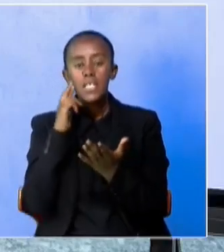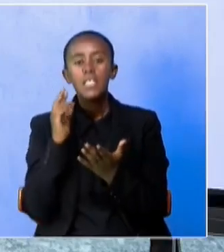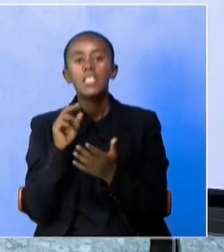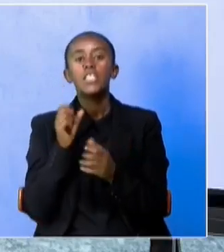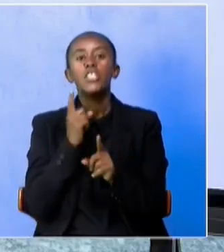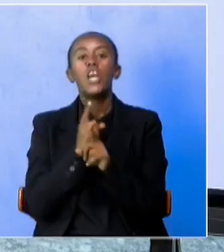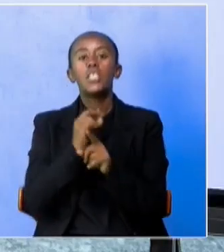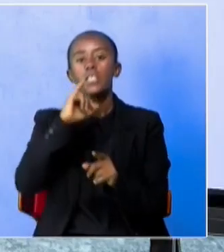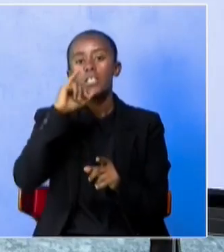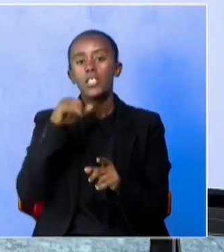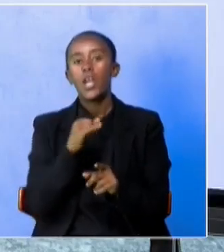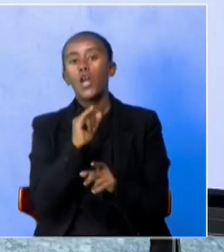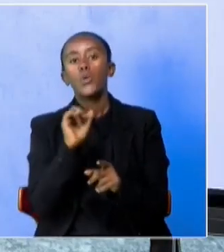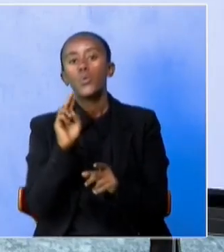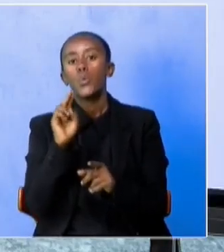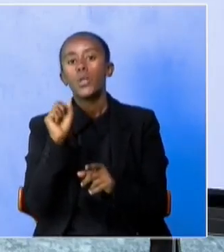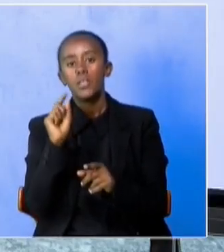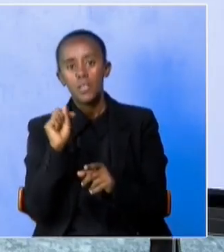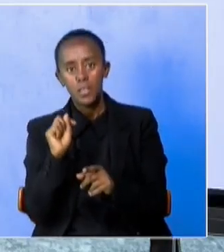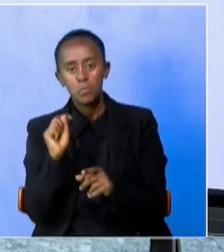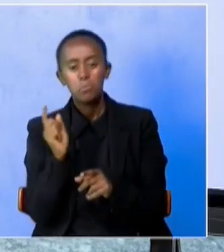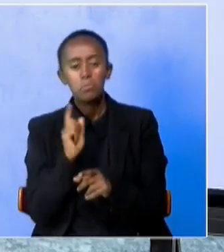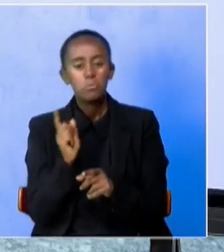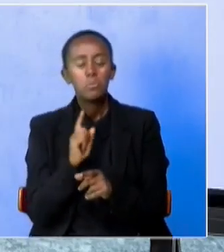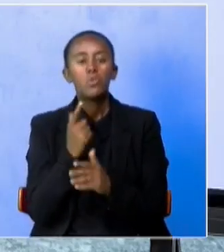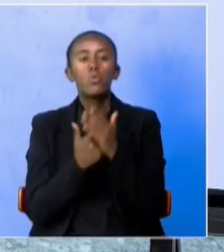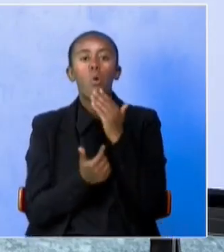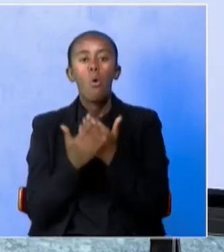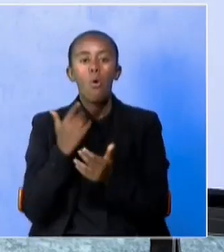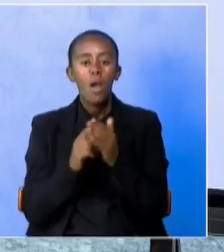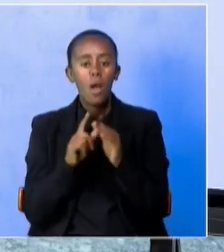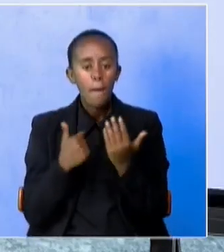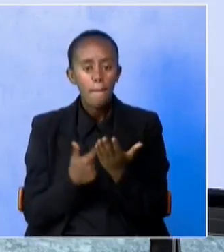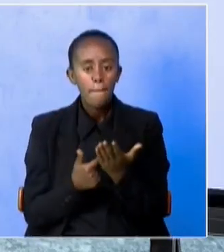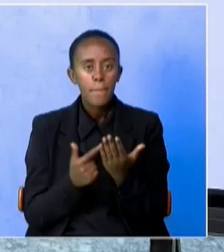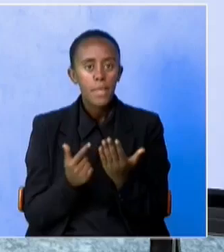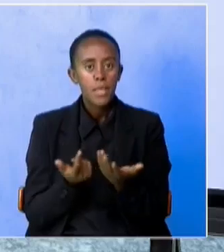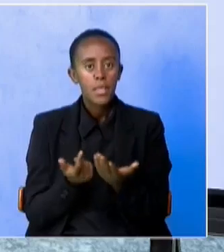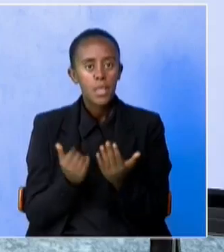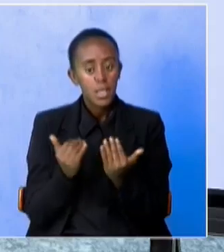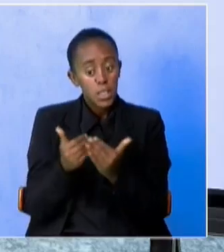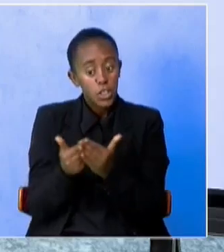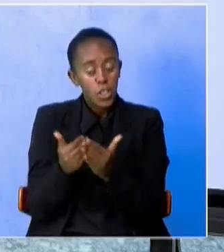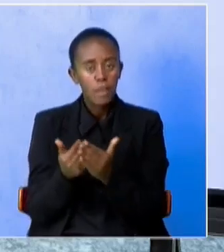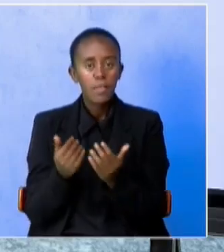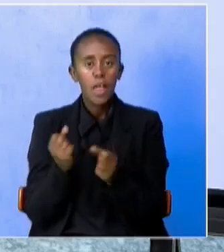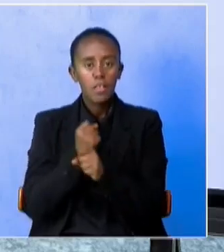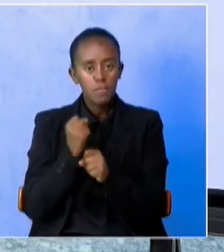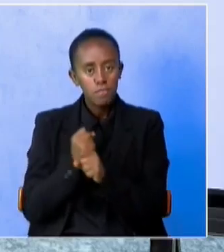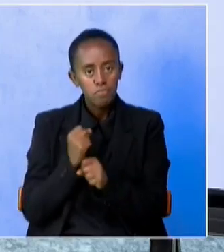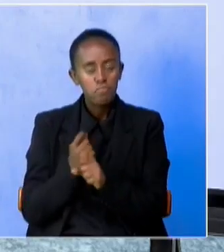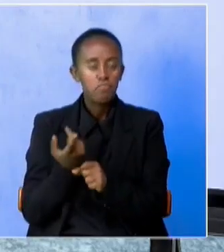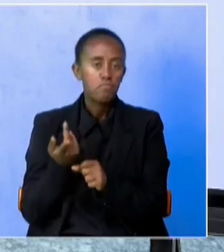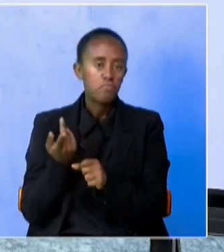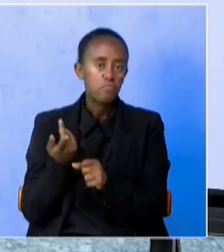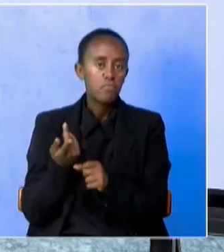what? To talk about recent activities, things that we have completed very recently, and that